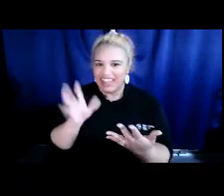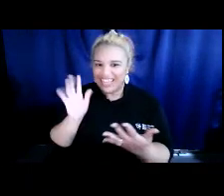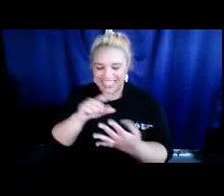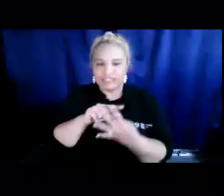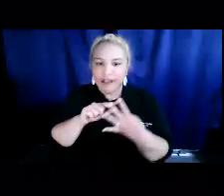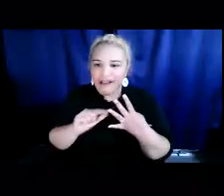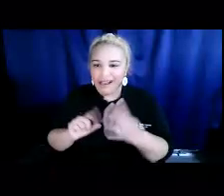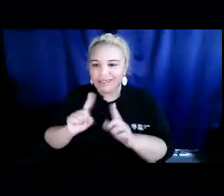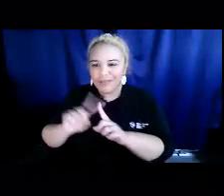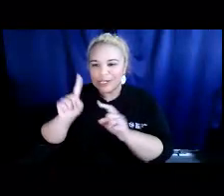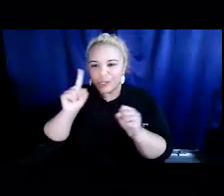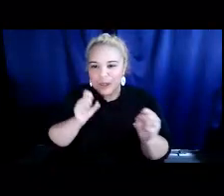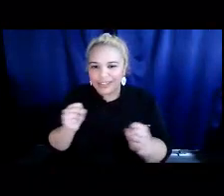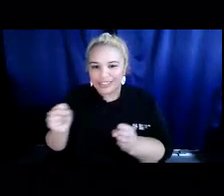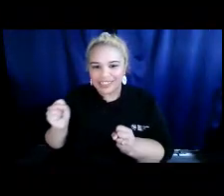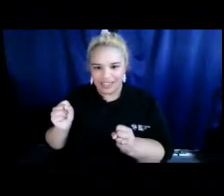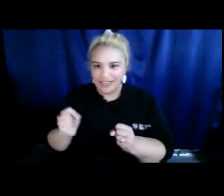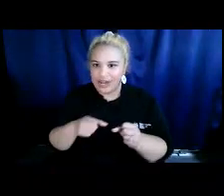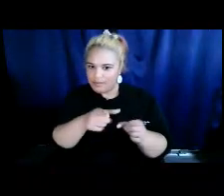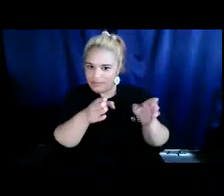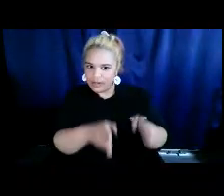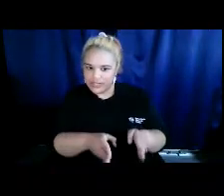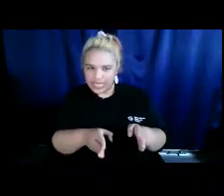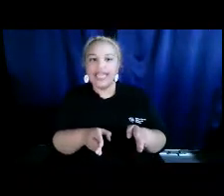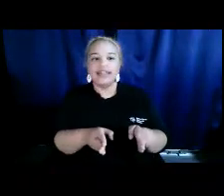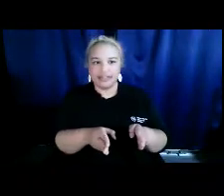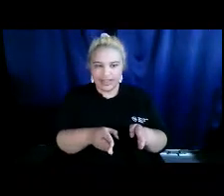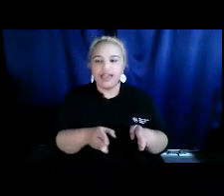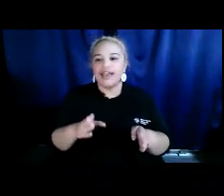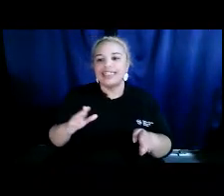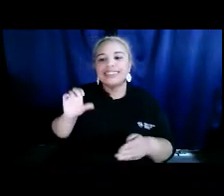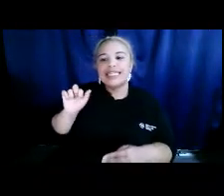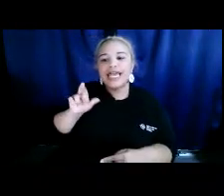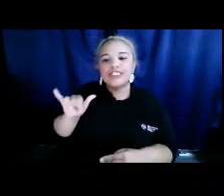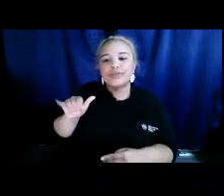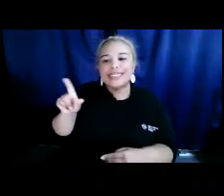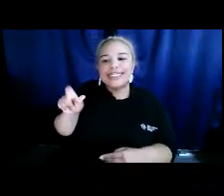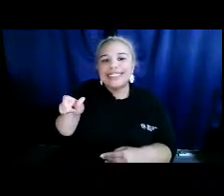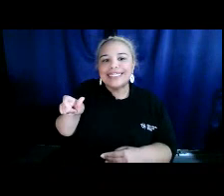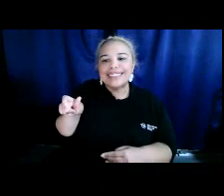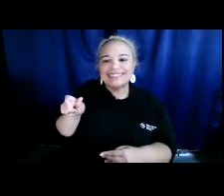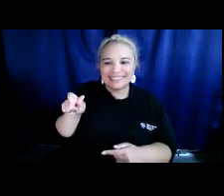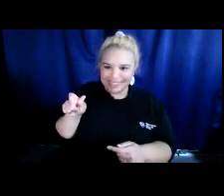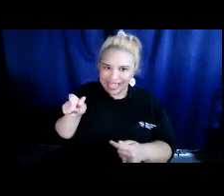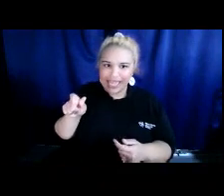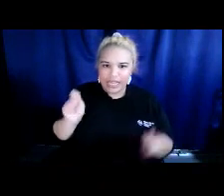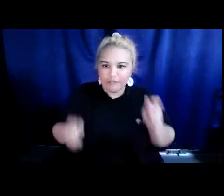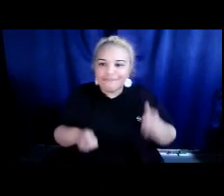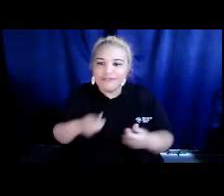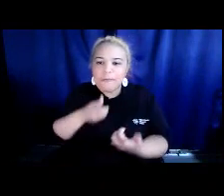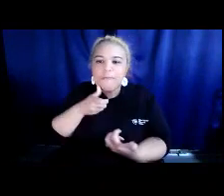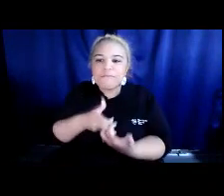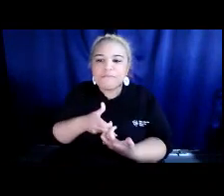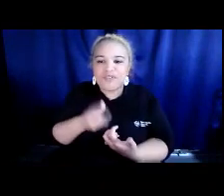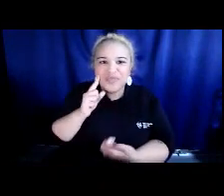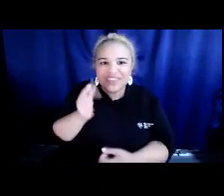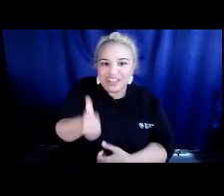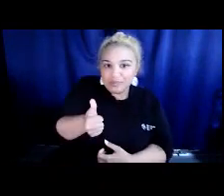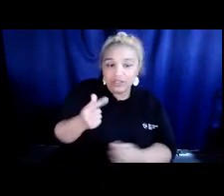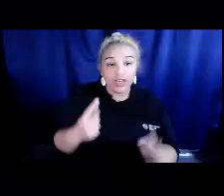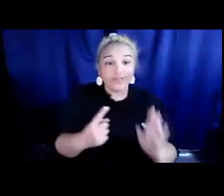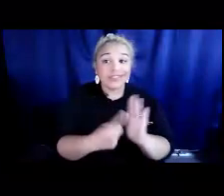their sensory needs. You may use some of these techniques or something else like shaking your foot while seated, twirling your hair while